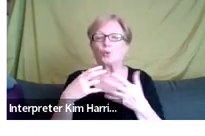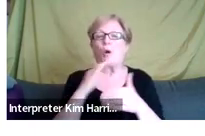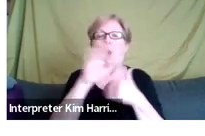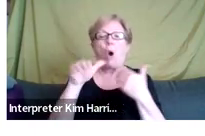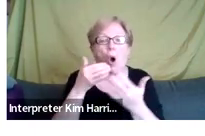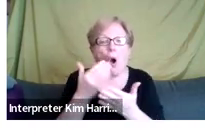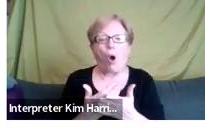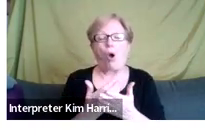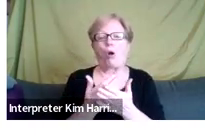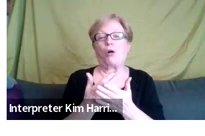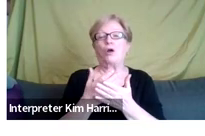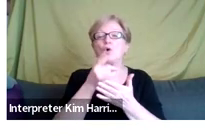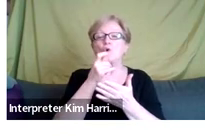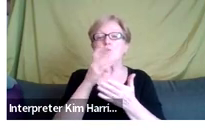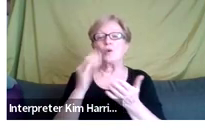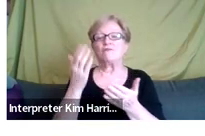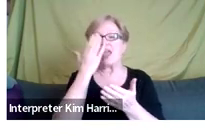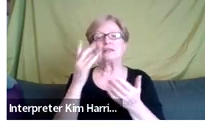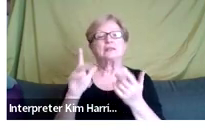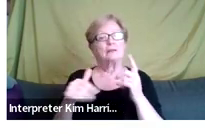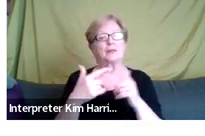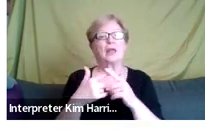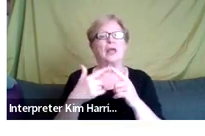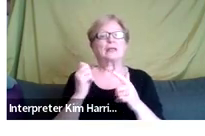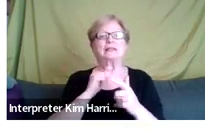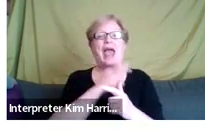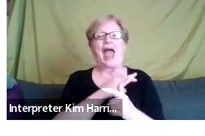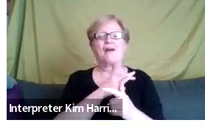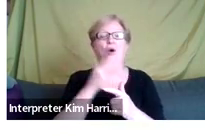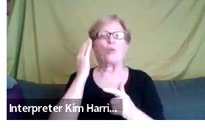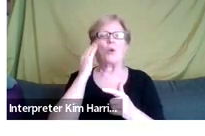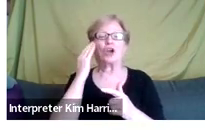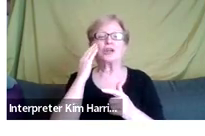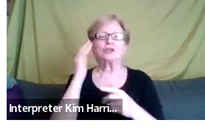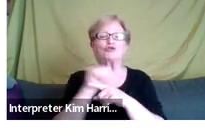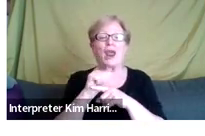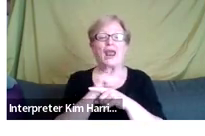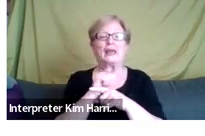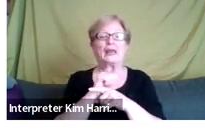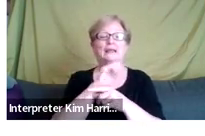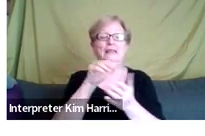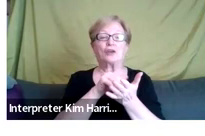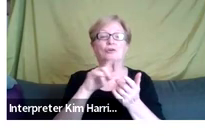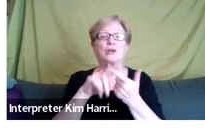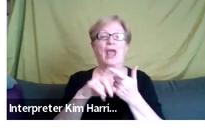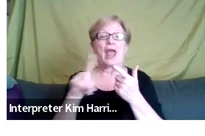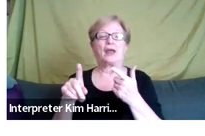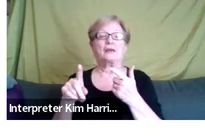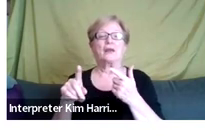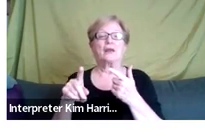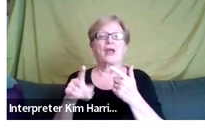that we encounter. Staff awareness training centered on marginalized communities. I'm really big on this